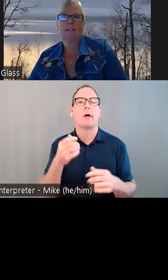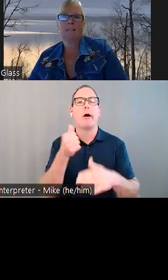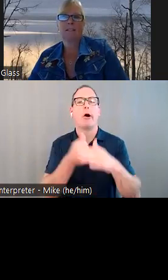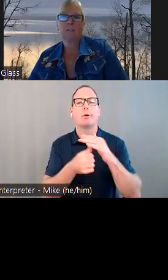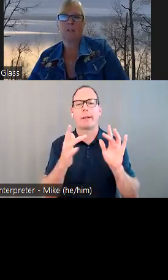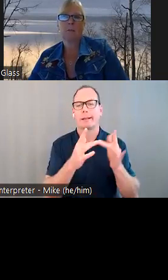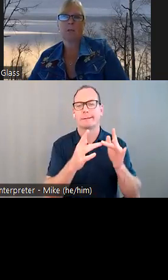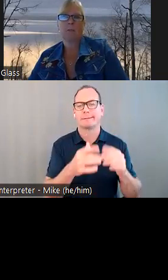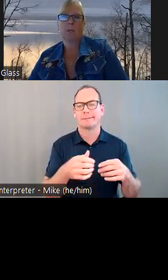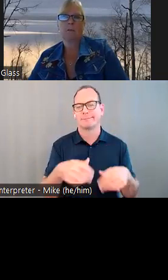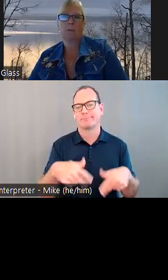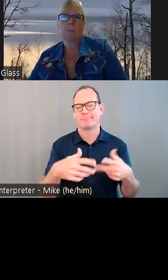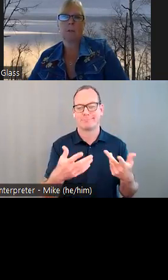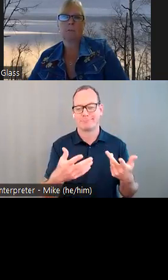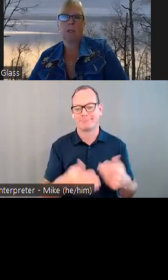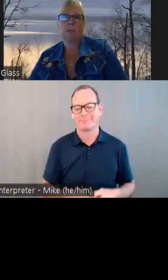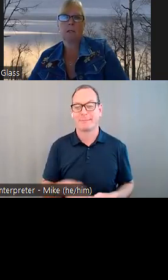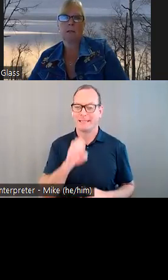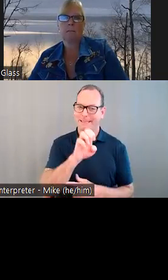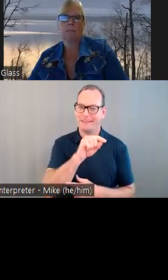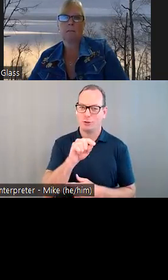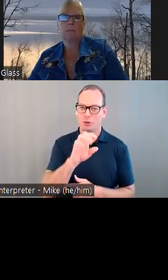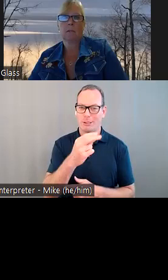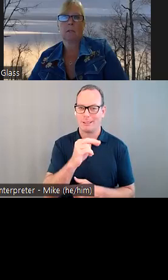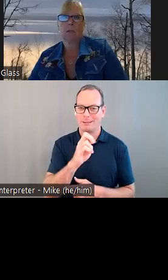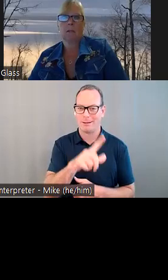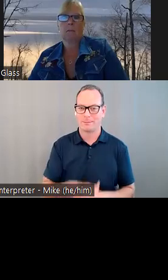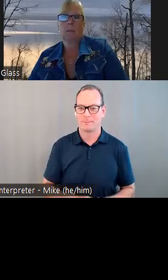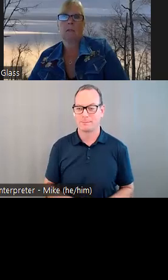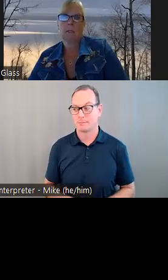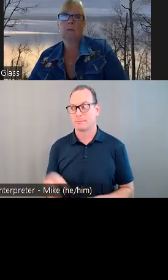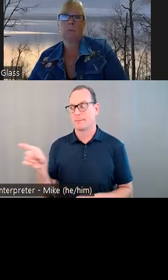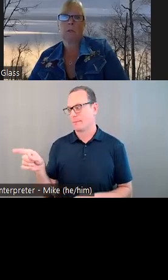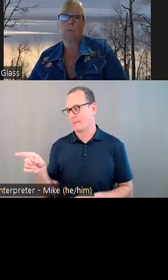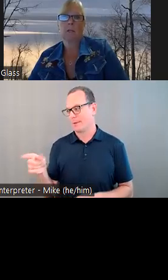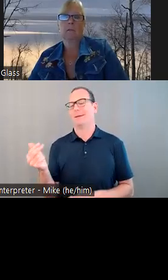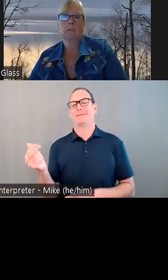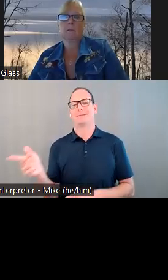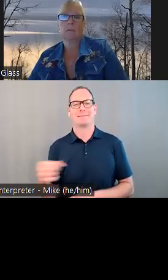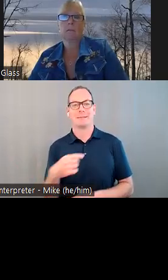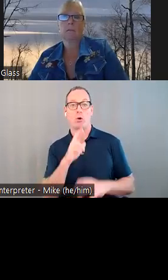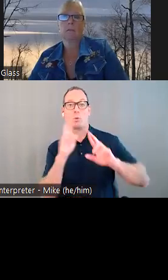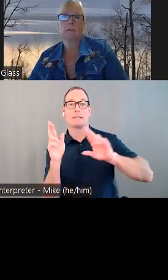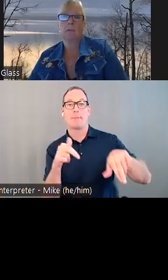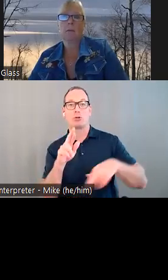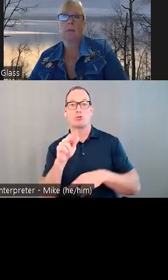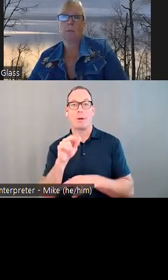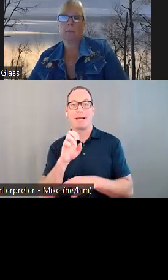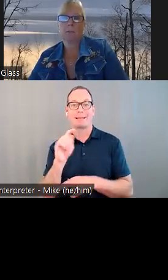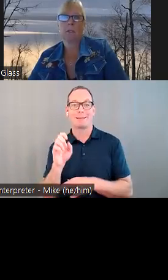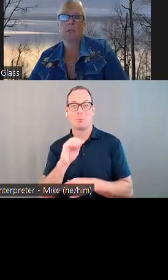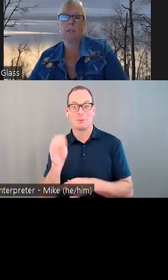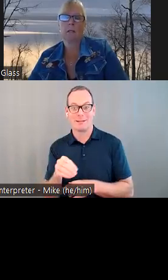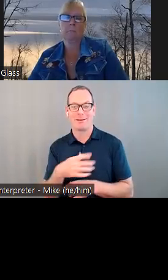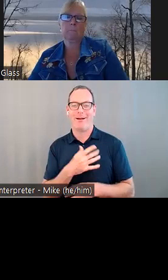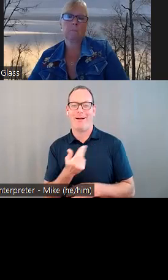Yeah, Lisa says it's a good job we don't have a target for response rate. Yeah. We can see the response rate of how many people